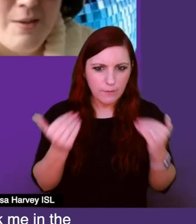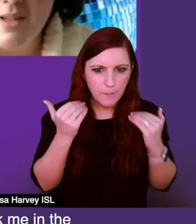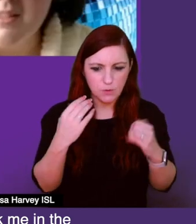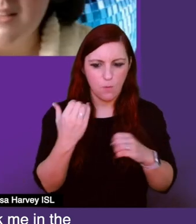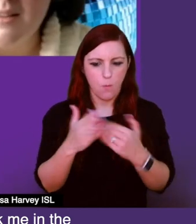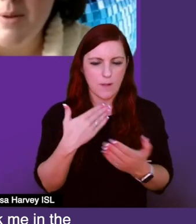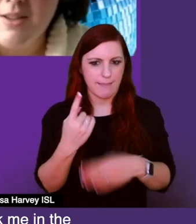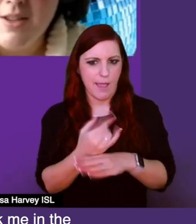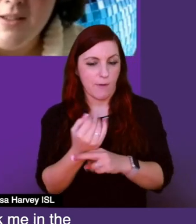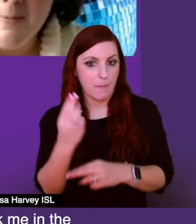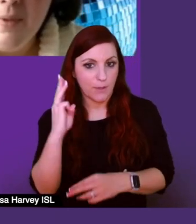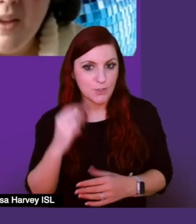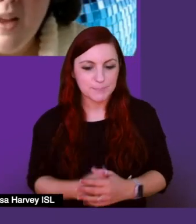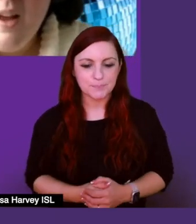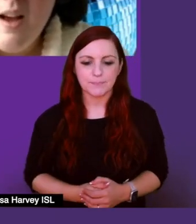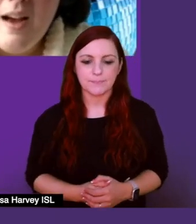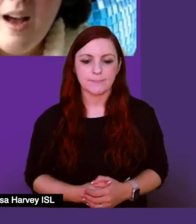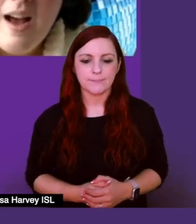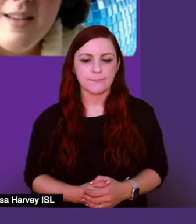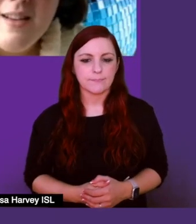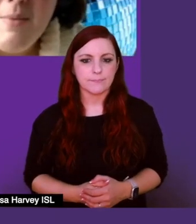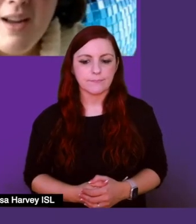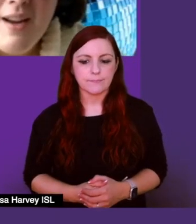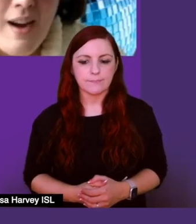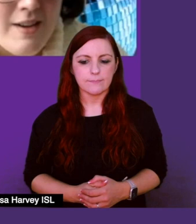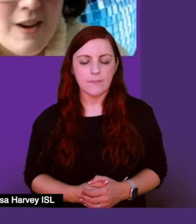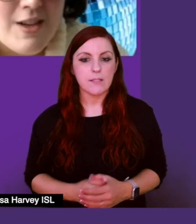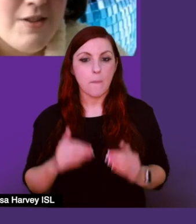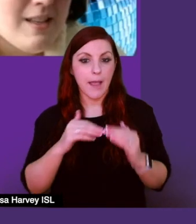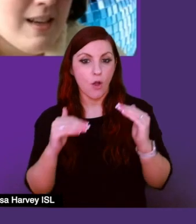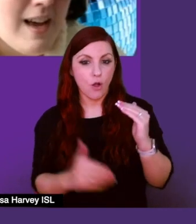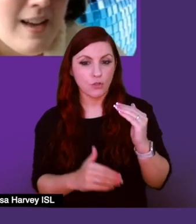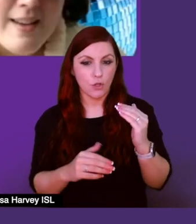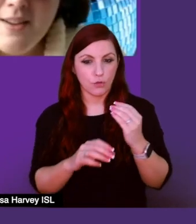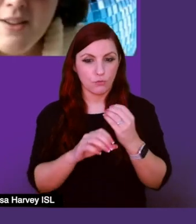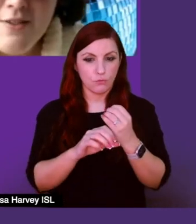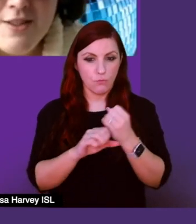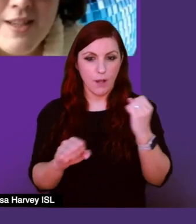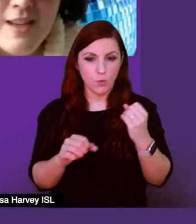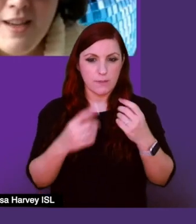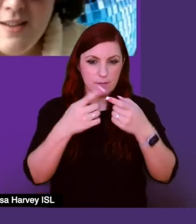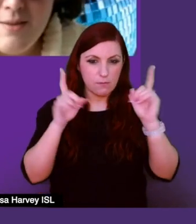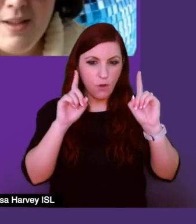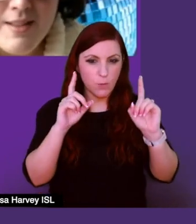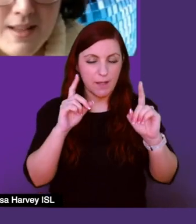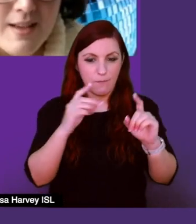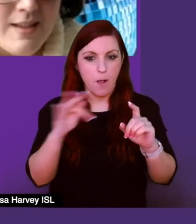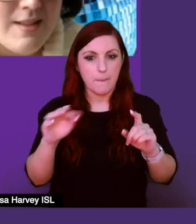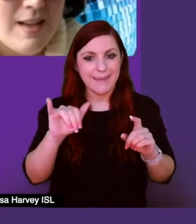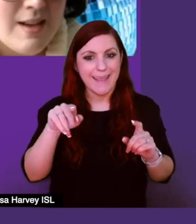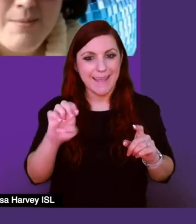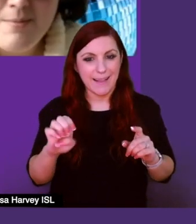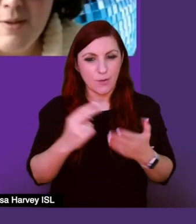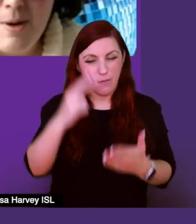details on what's in the pictures. I did my undergraduate at Yale University, another place that